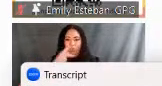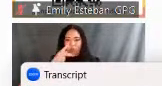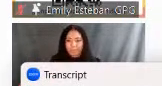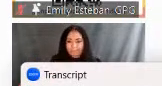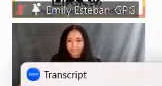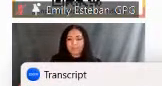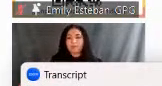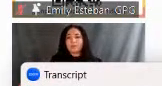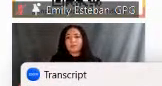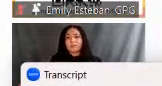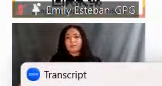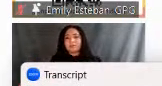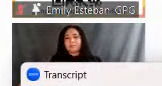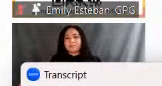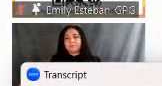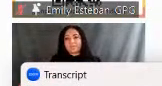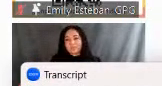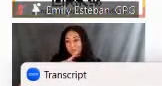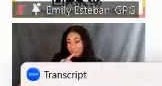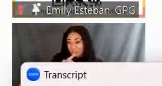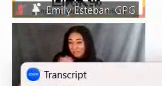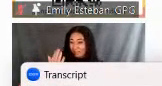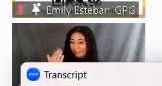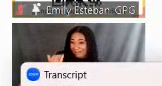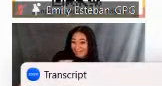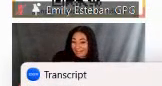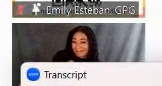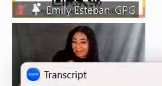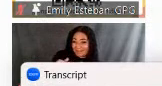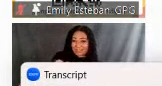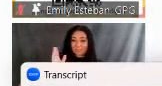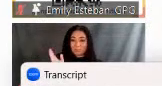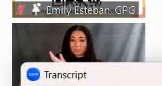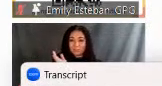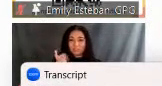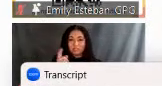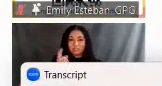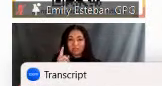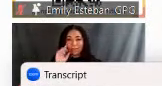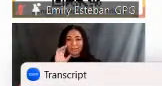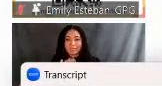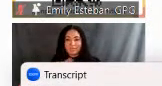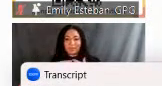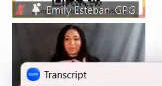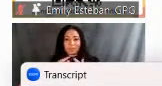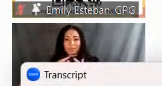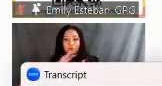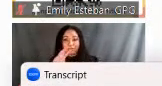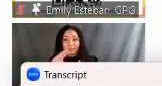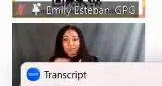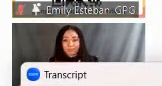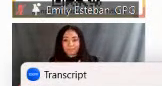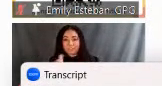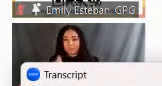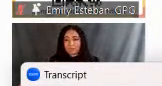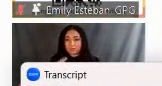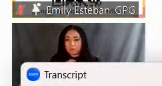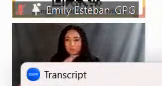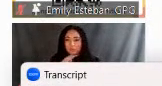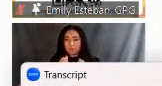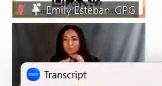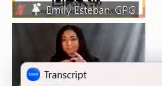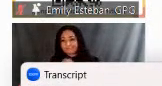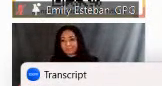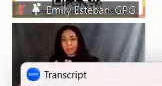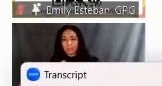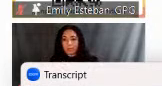as it was mentioned at the beginning of this presentation, I believe, about the curriculum that's supposed to be used with TK, that it is